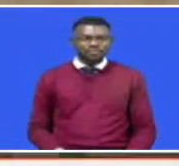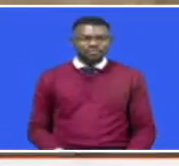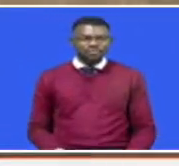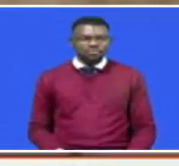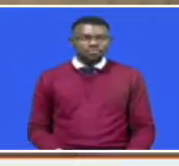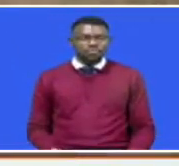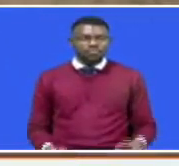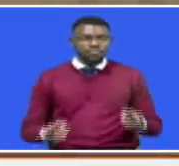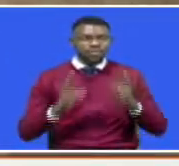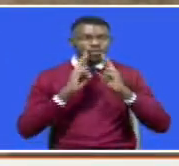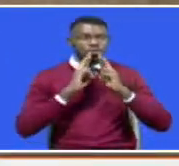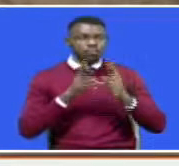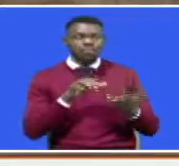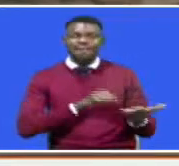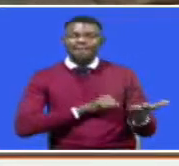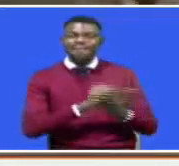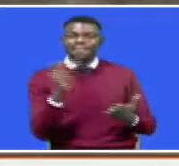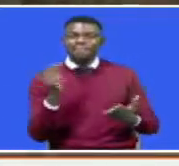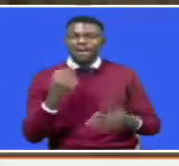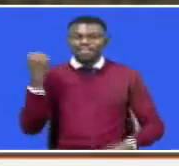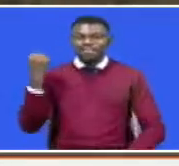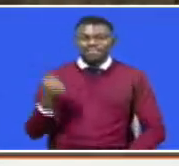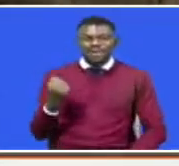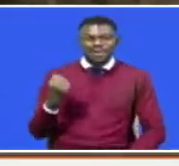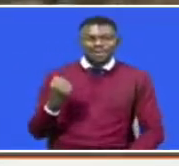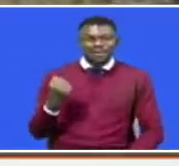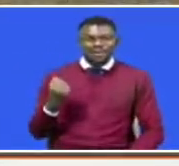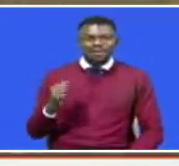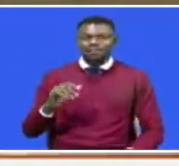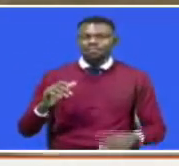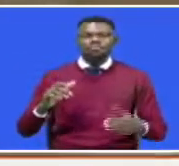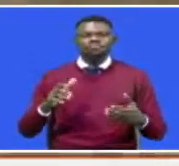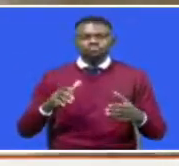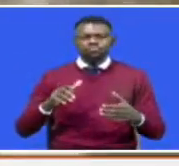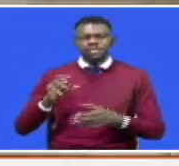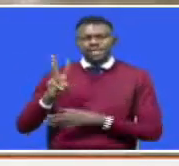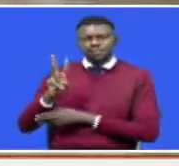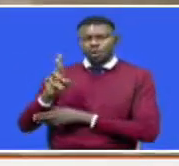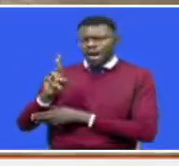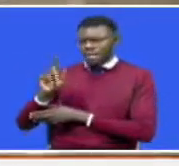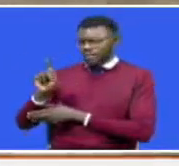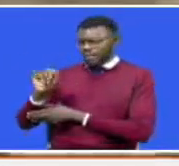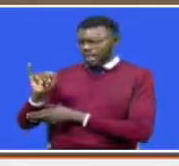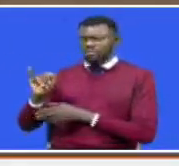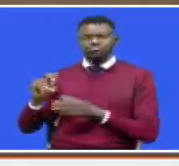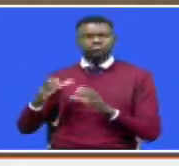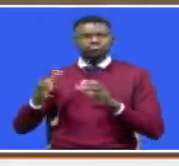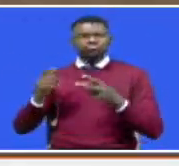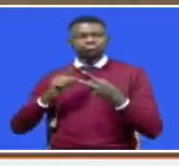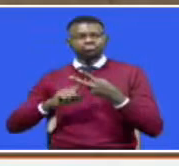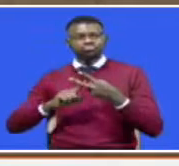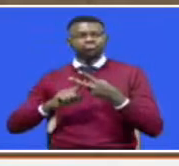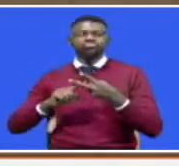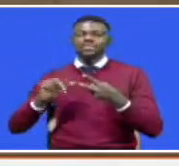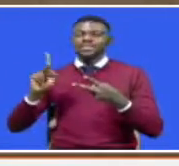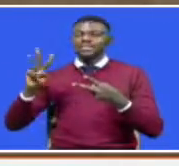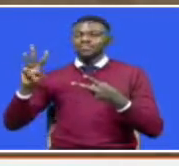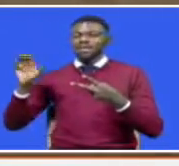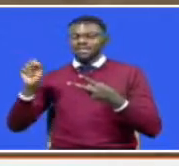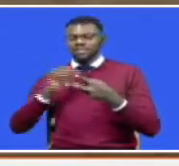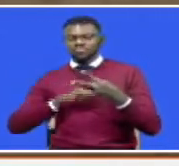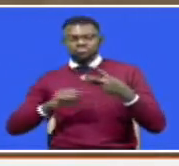According to the report published in May by the Wildlife Research and Training Institute, WRTI, the Kenya Wildlife Service,